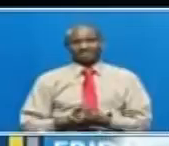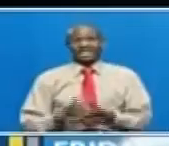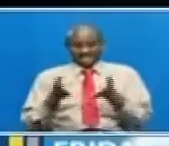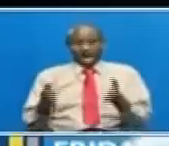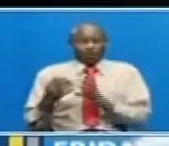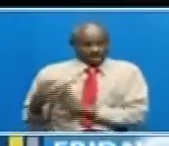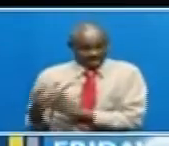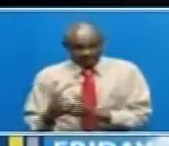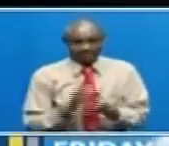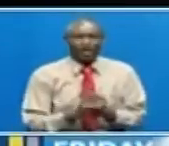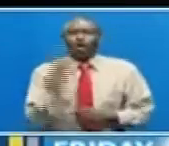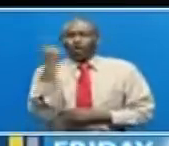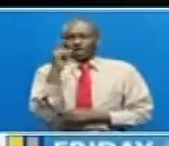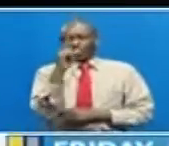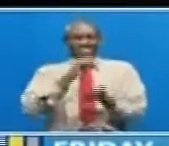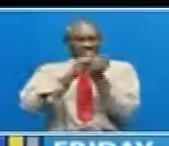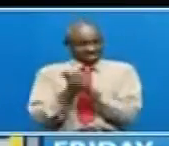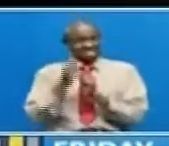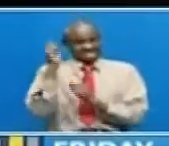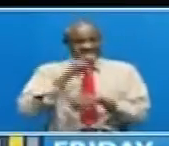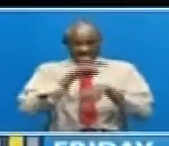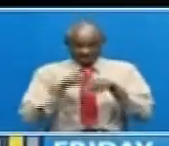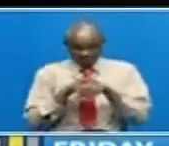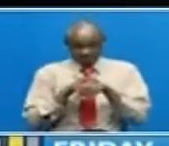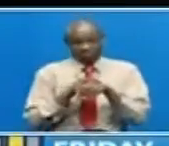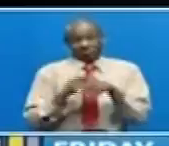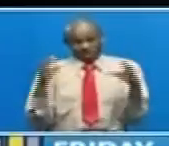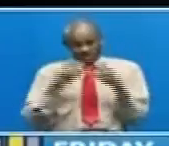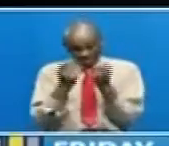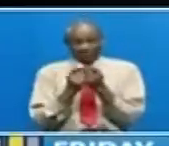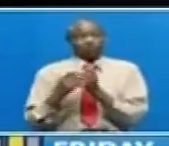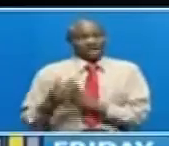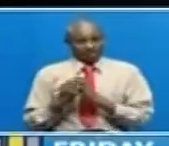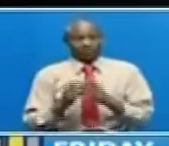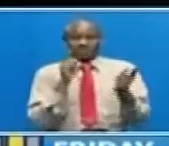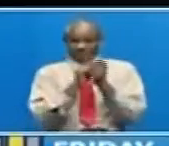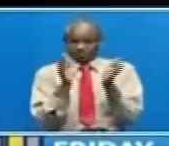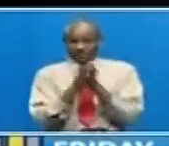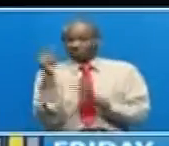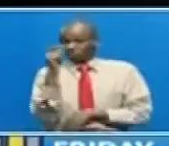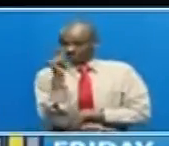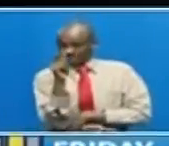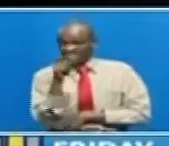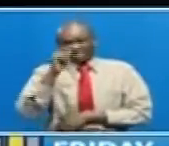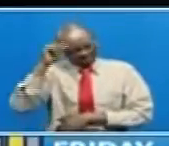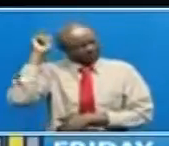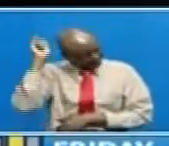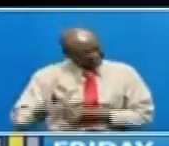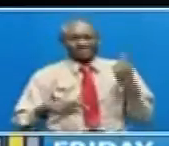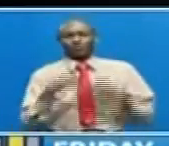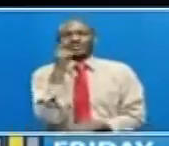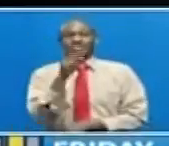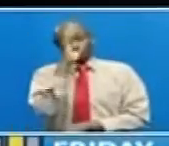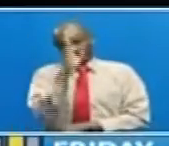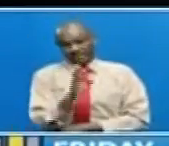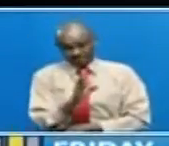Tomatoes Rugby. Now, only one change has been made in the Kenya national 15th rugby team that plays Tunisia in a must-win Africa Cup qualifying match on